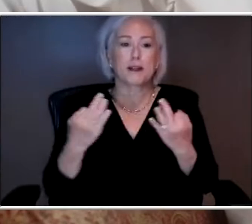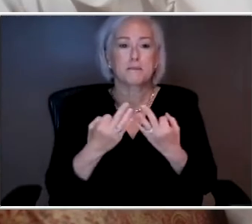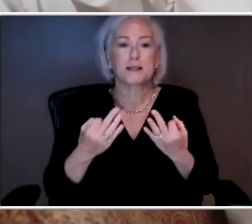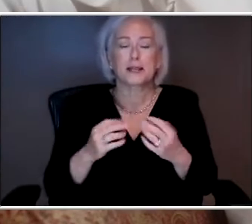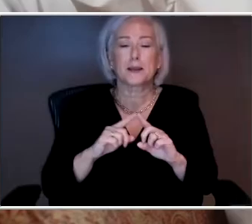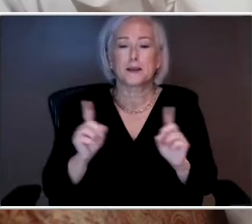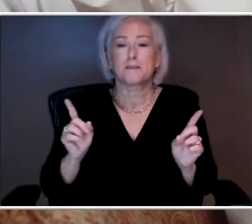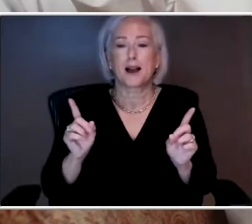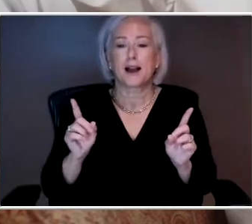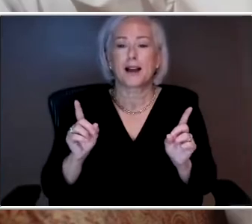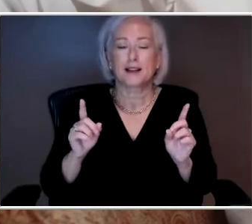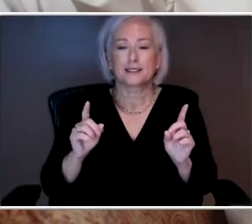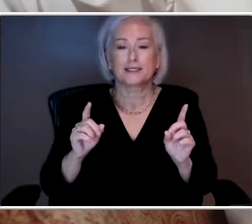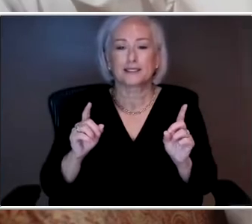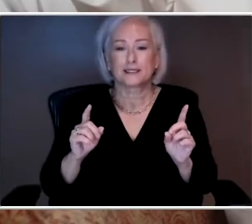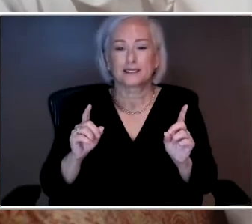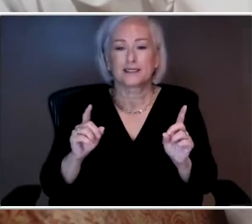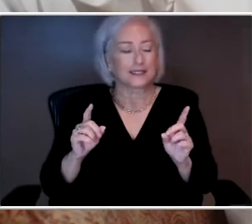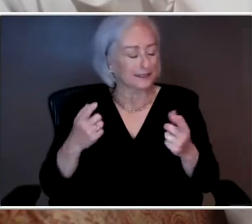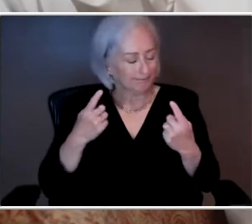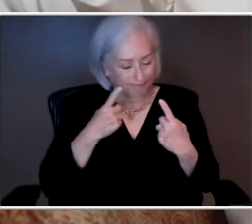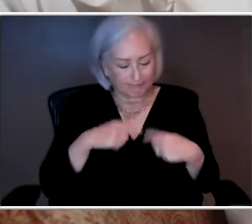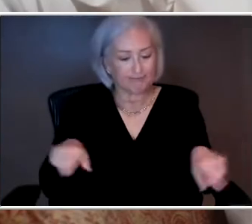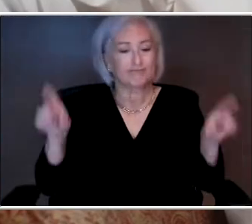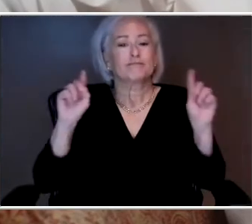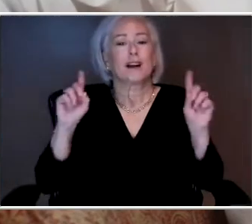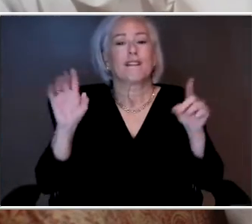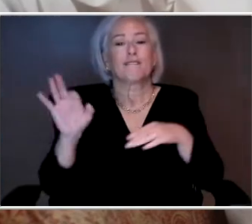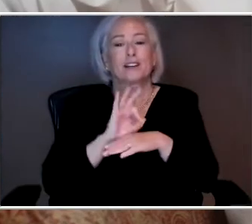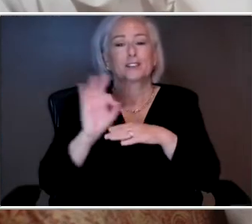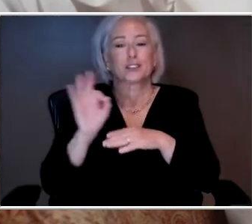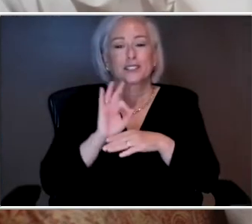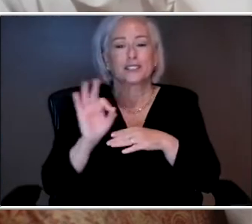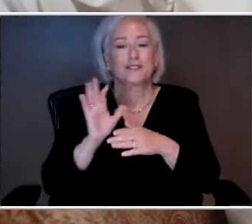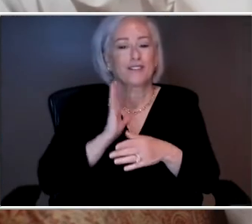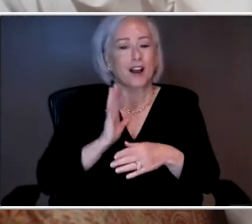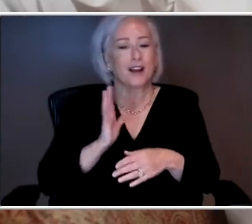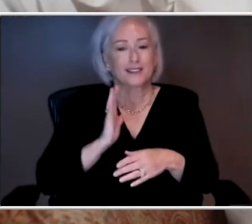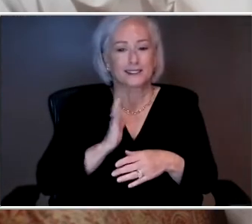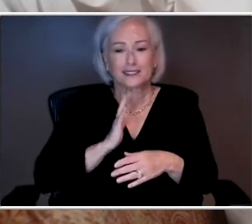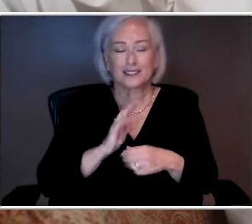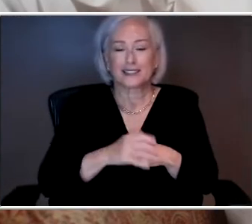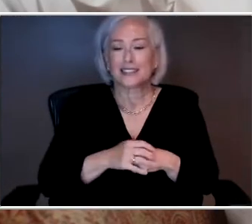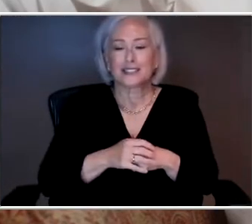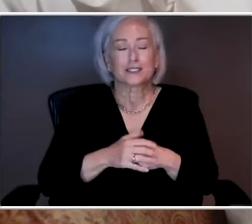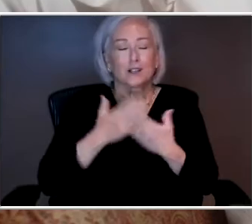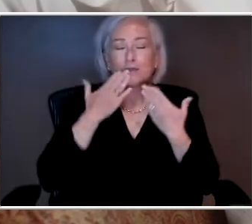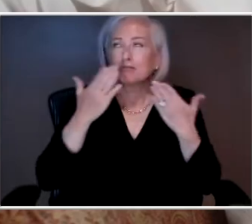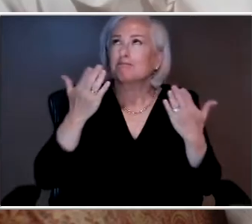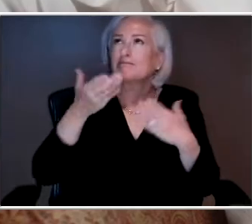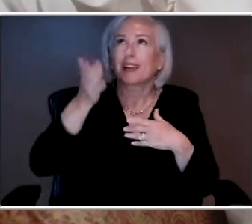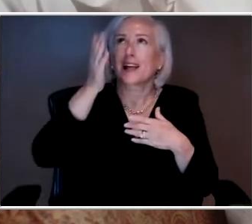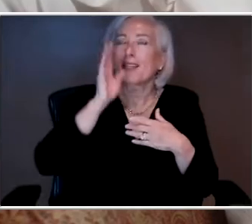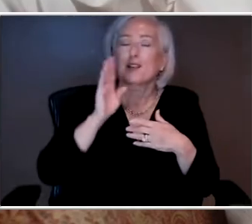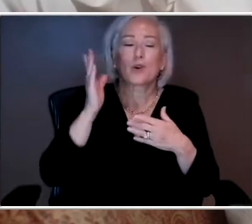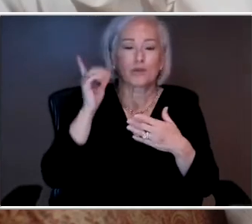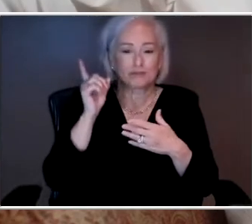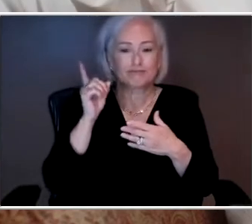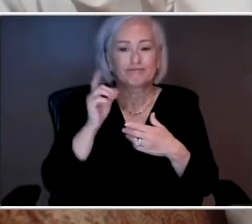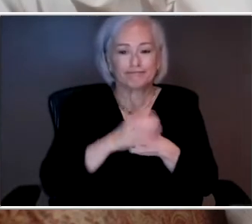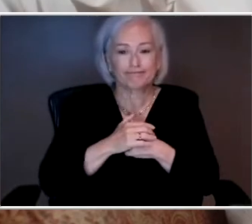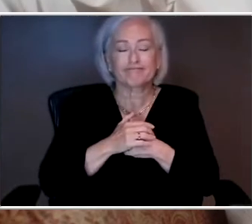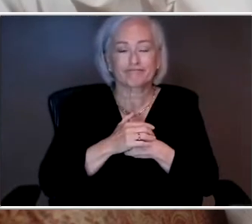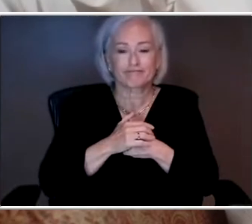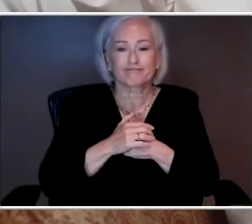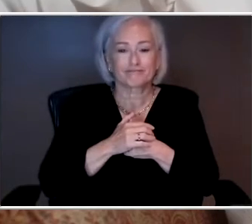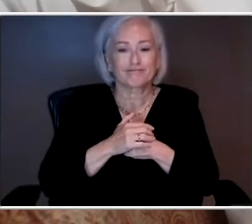But it came around, and I just thank the Lord that it